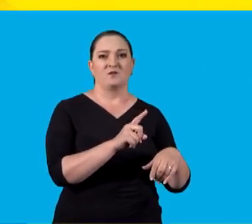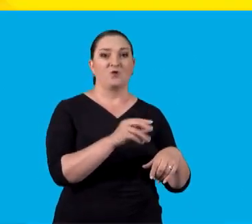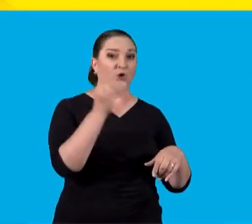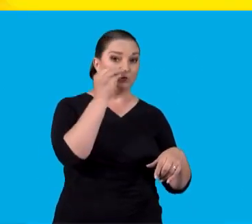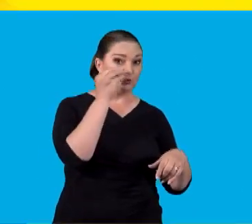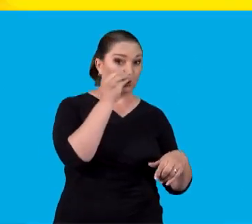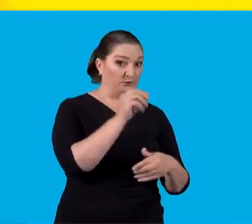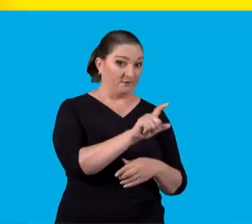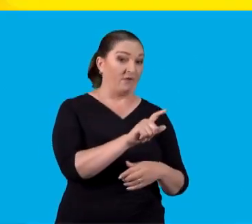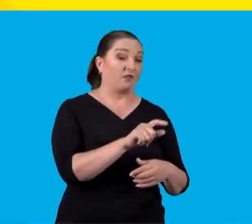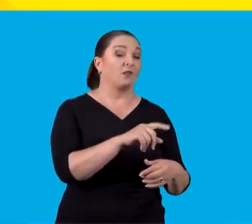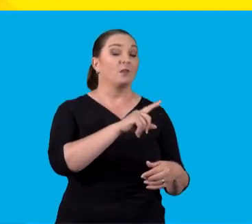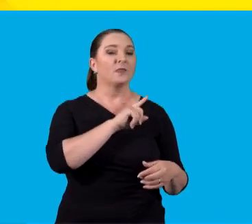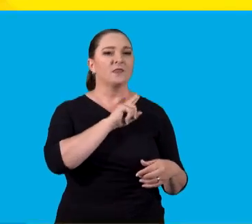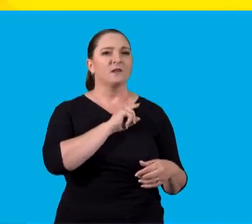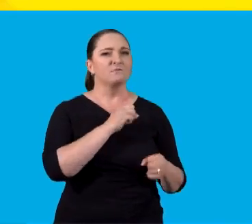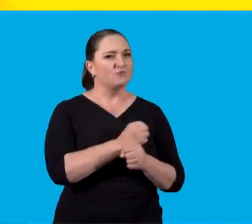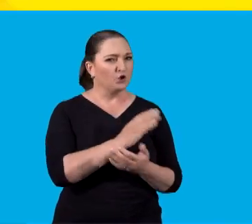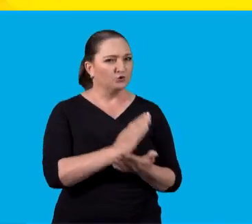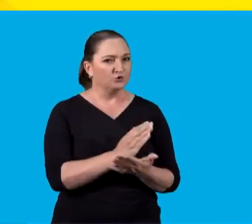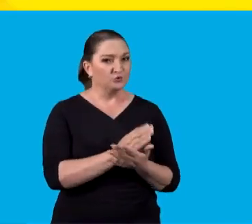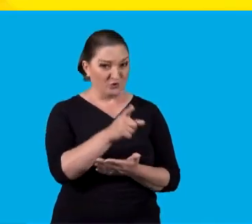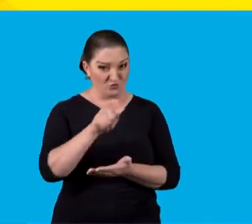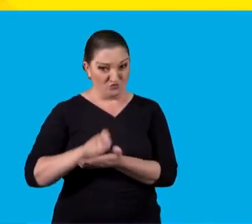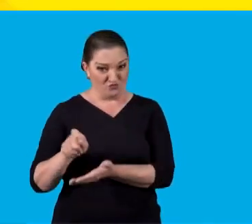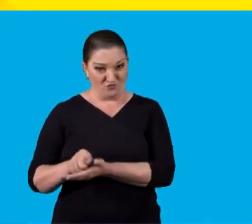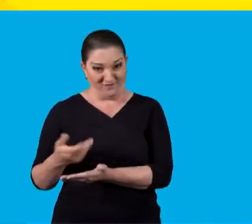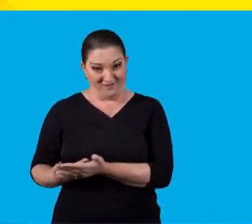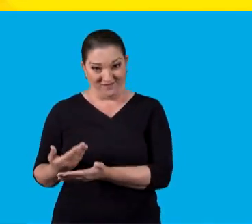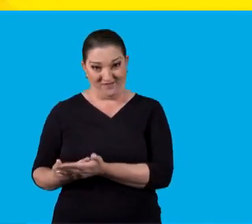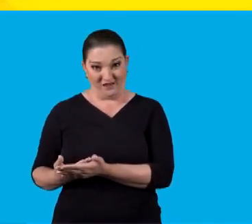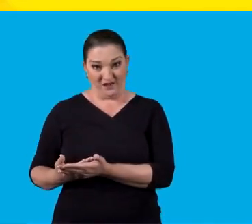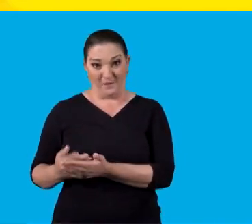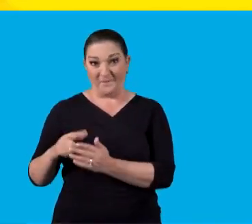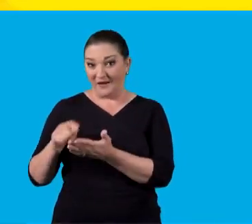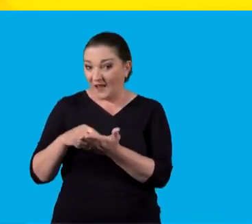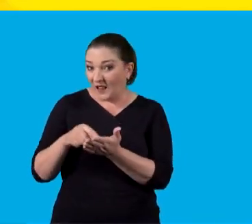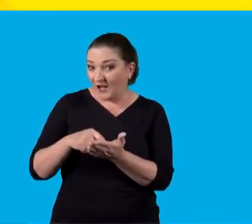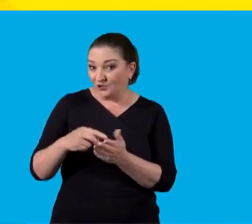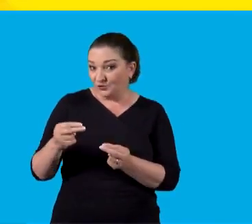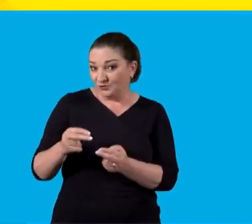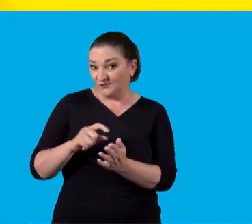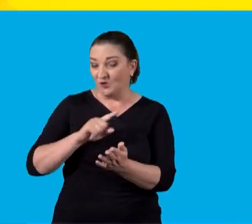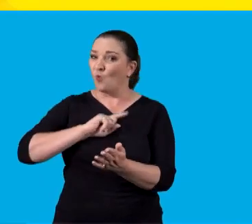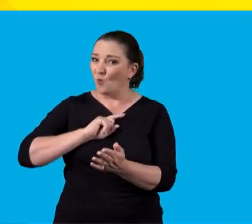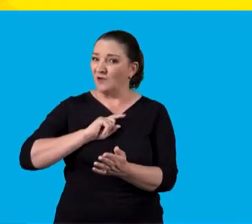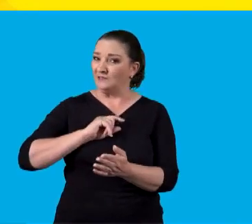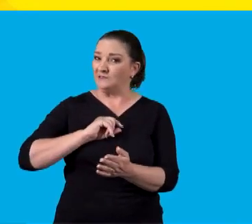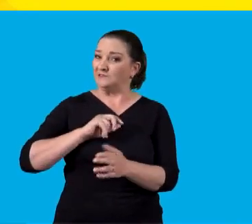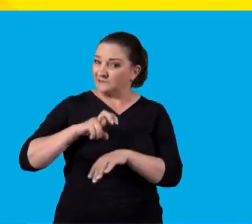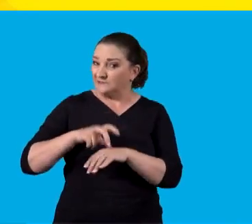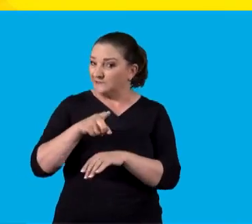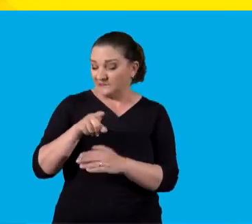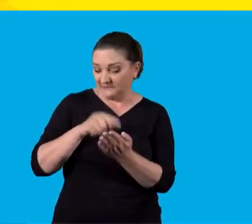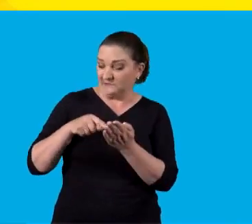activity here that we're going to do together. Make sure that you have somewhere to write, and your calculator must be close to you, because I'm going to need you